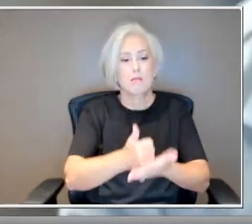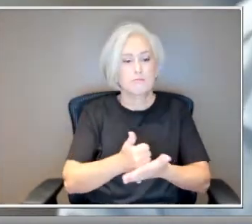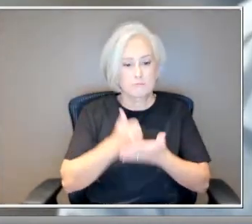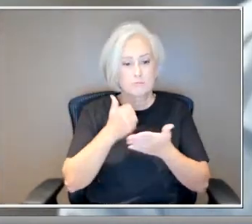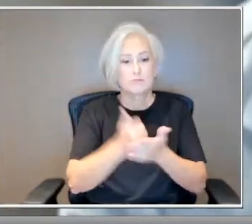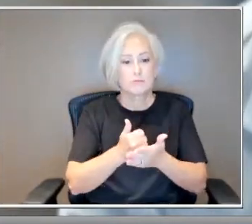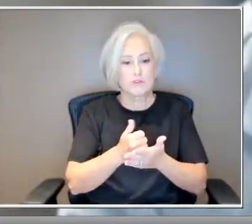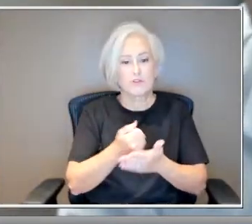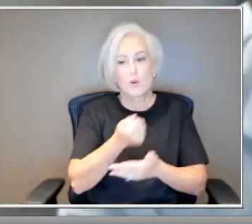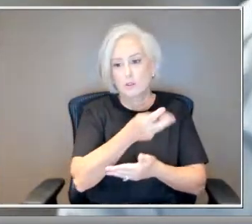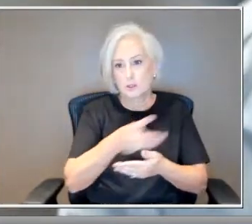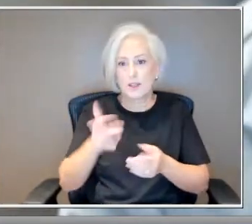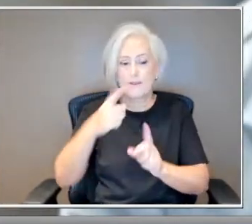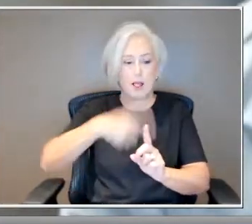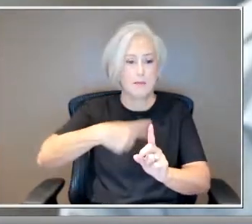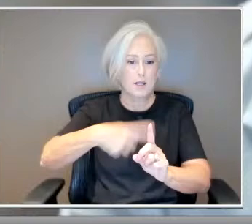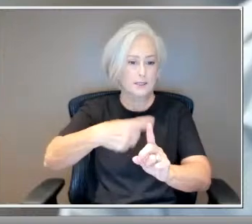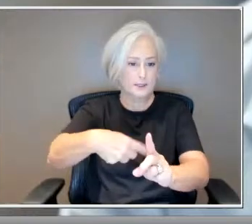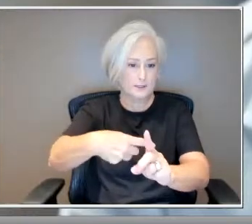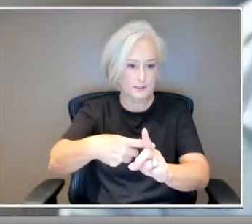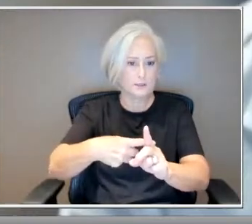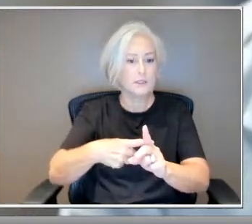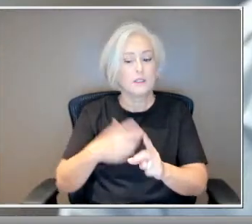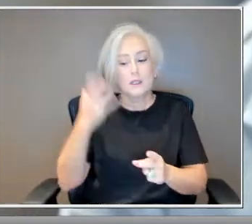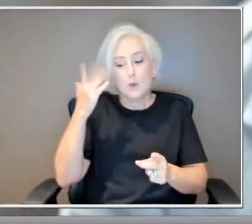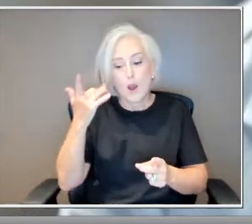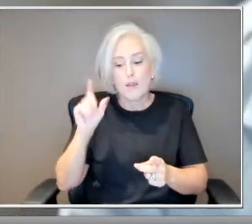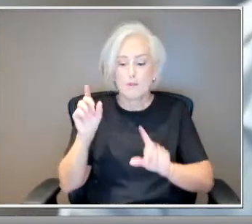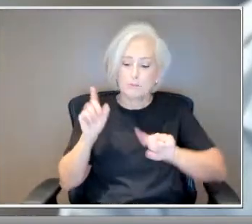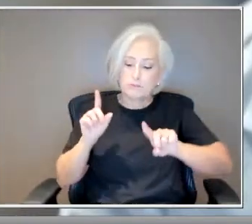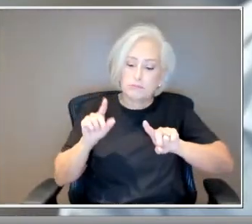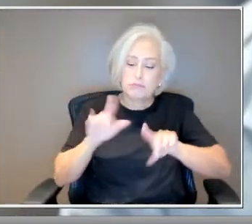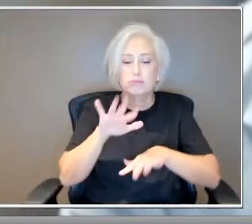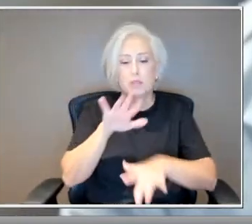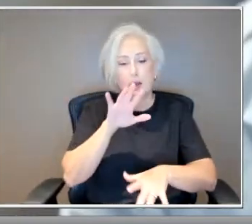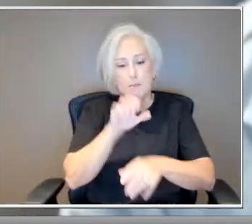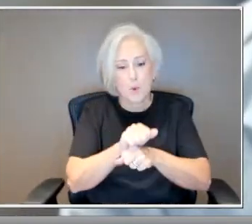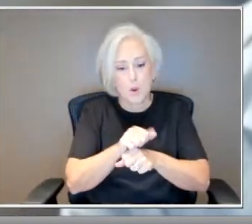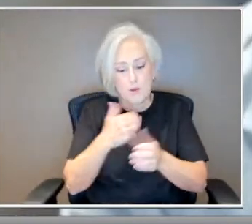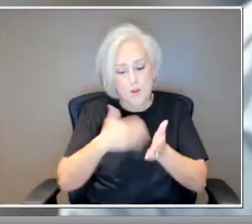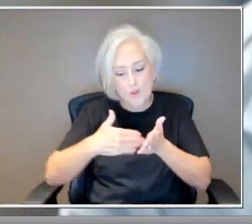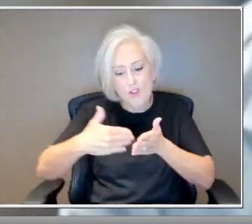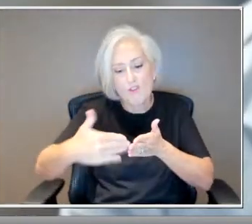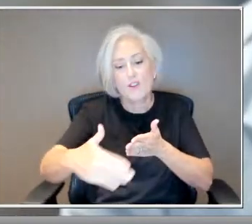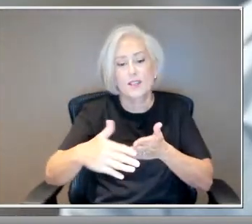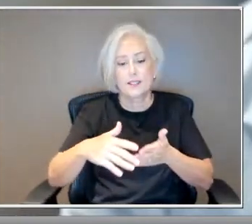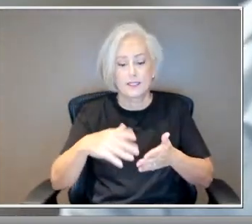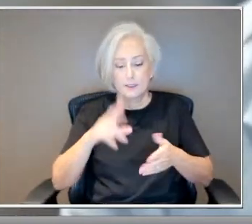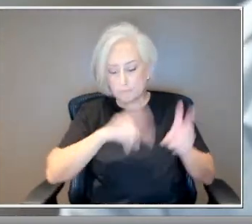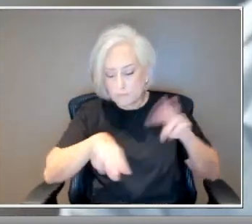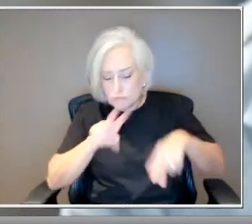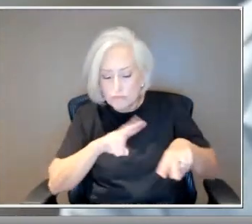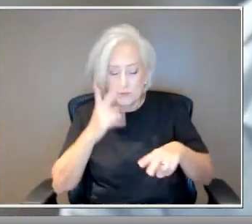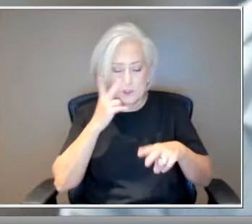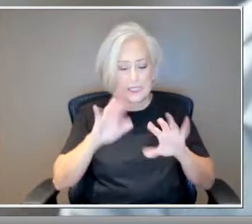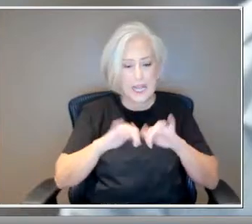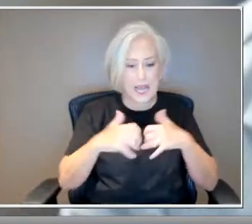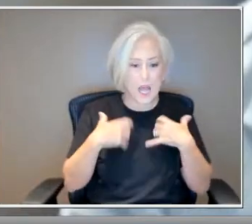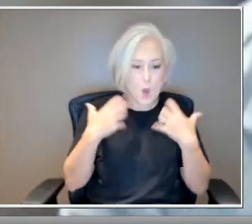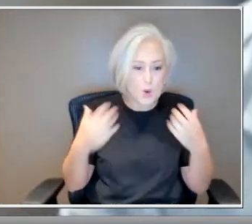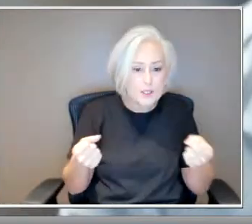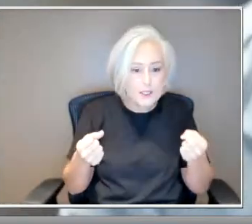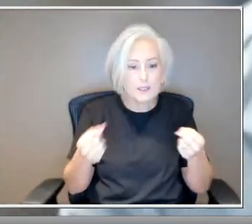months. We have frequent appointments to make sure her incision is healing, she's doing good, VAD is working well. We don't have